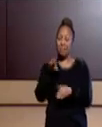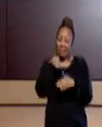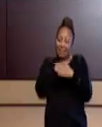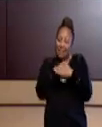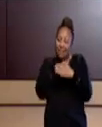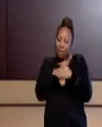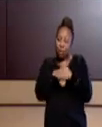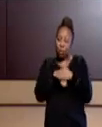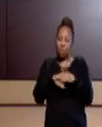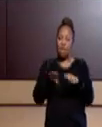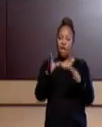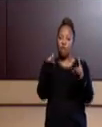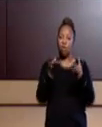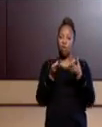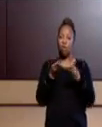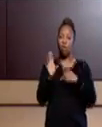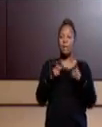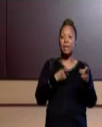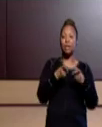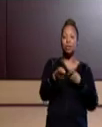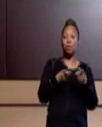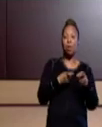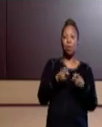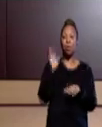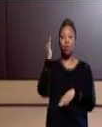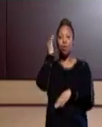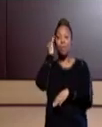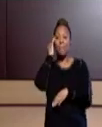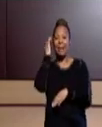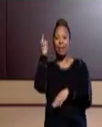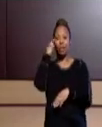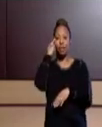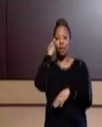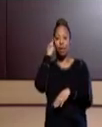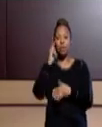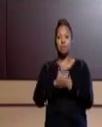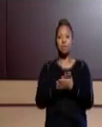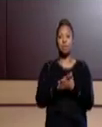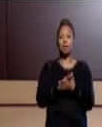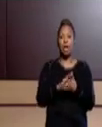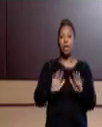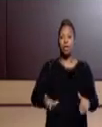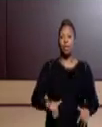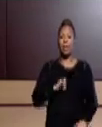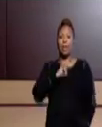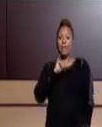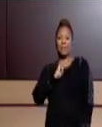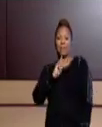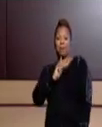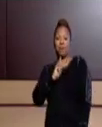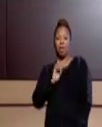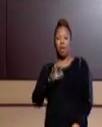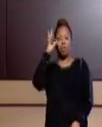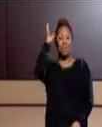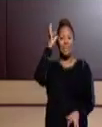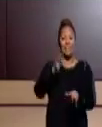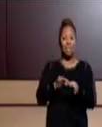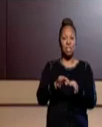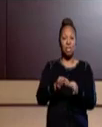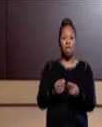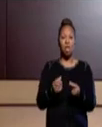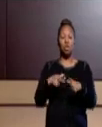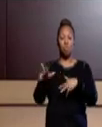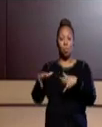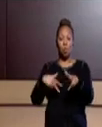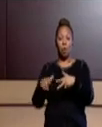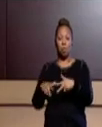Internal. It is what you can control. Your mind, your thoughts, your lifestyles, your decisions to get up and